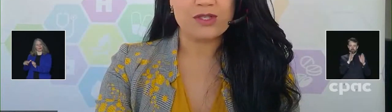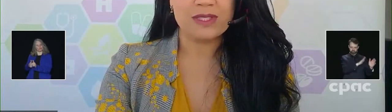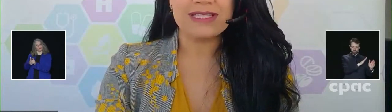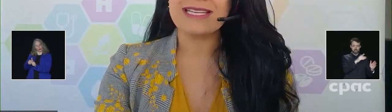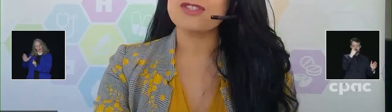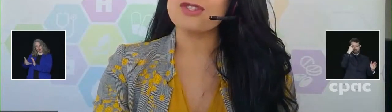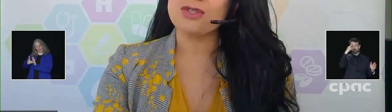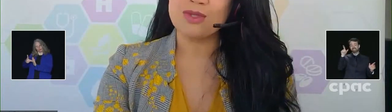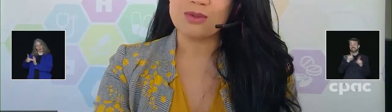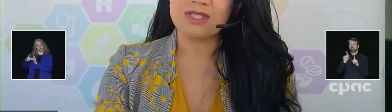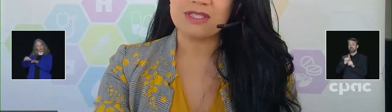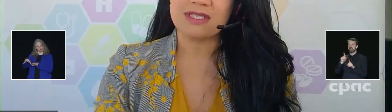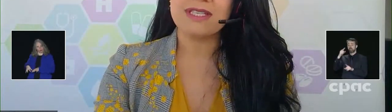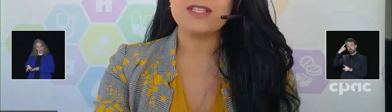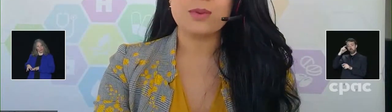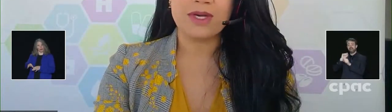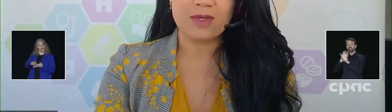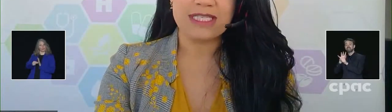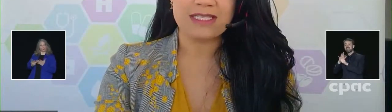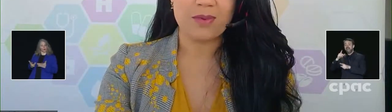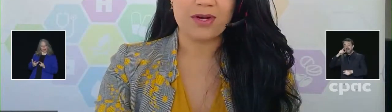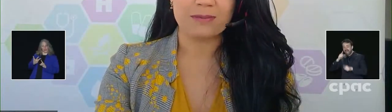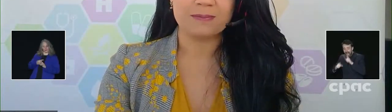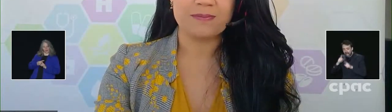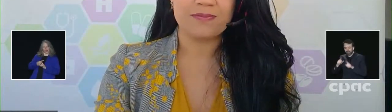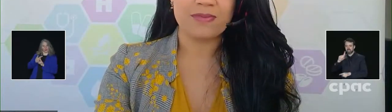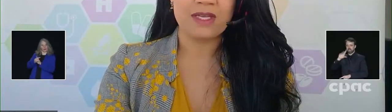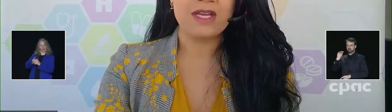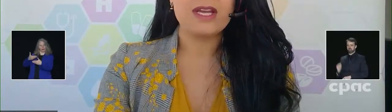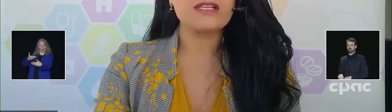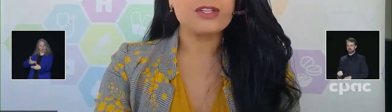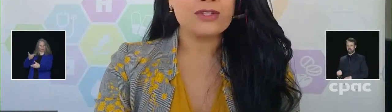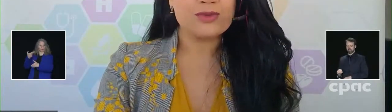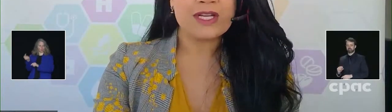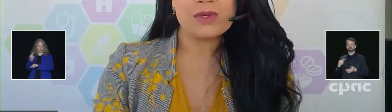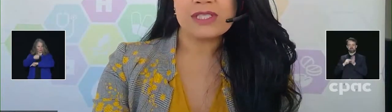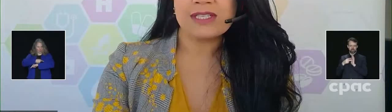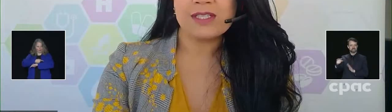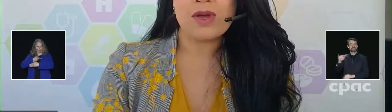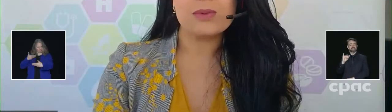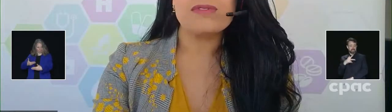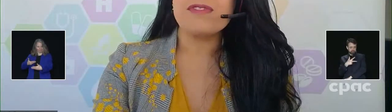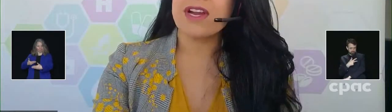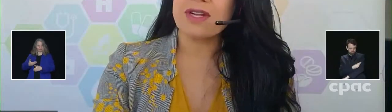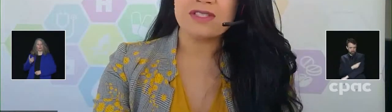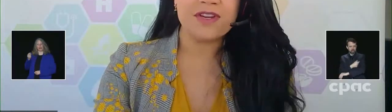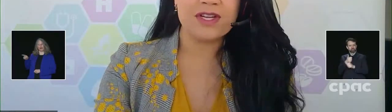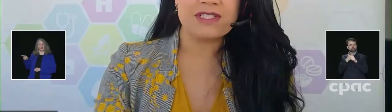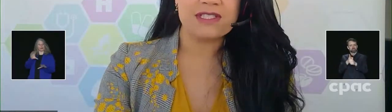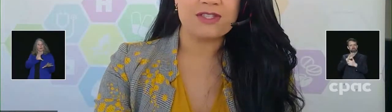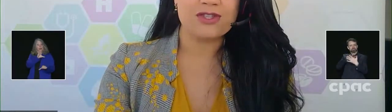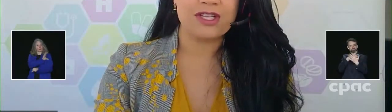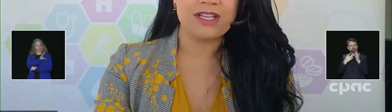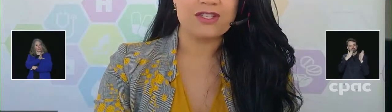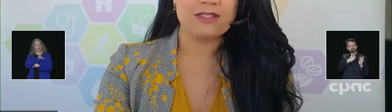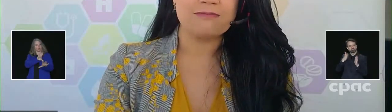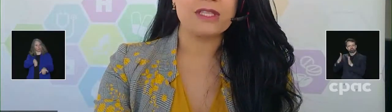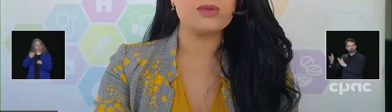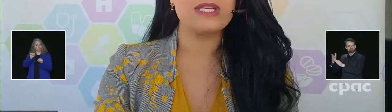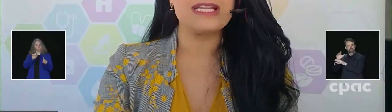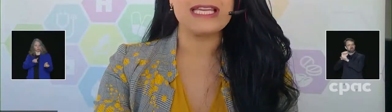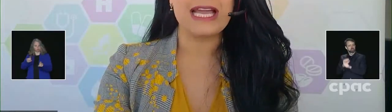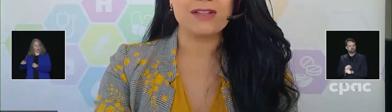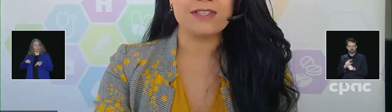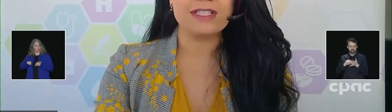dosing regimen, that is two doses, 21 days apart. Clinical trials were conducted while there were various variants in circulation,